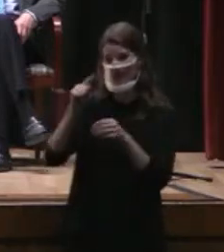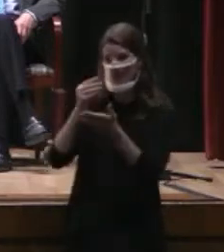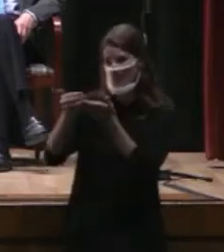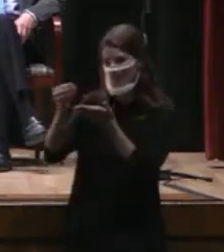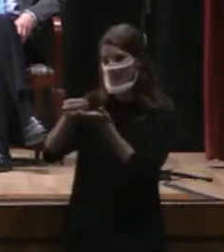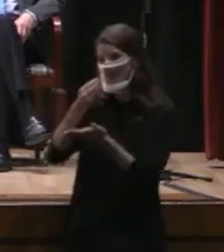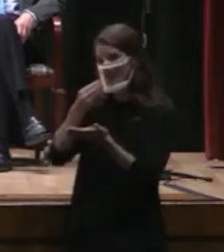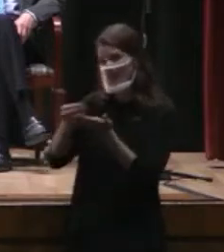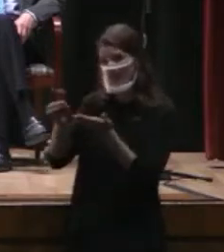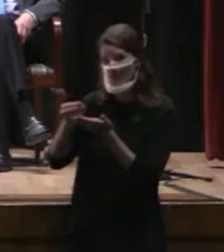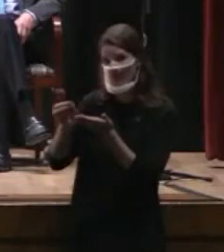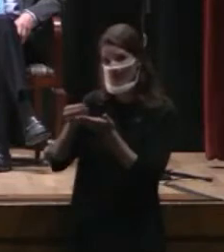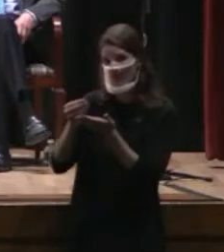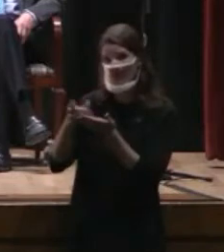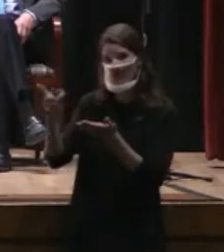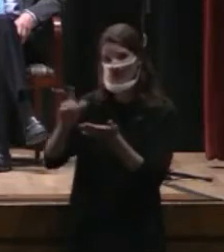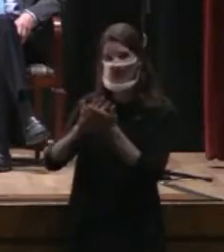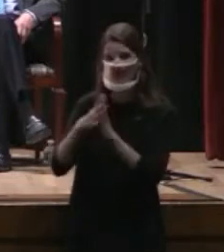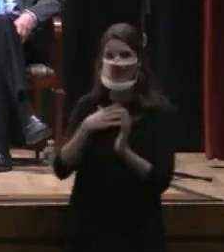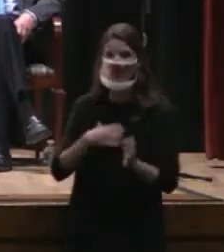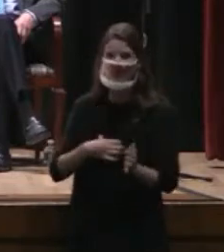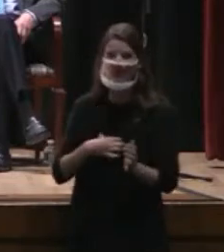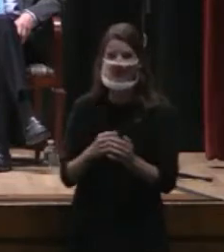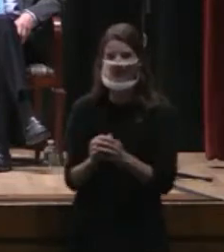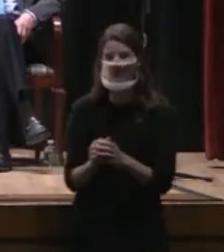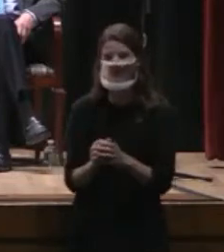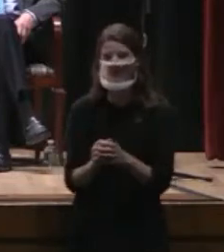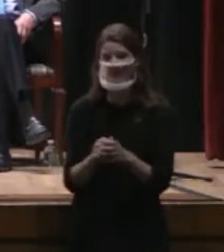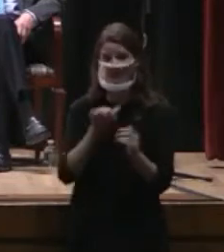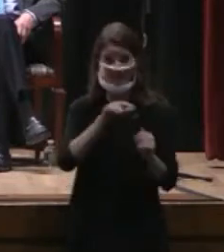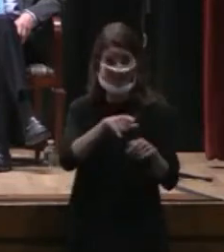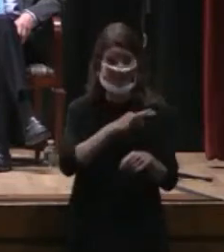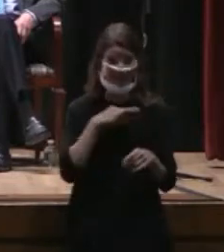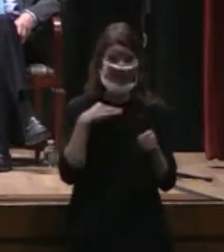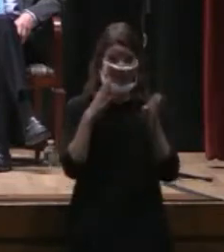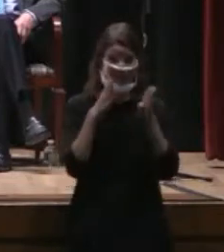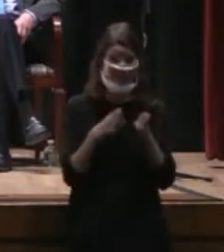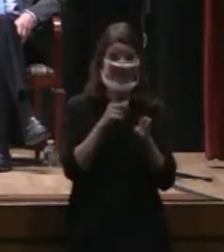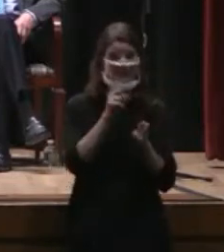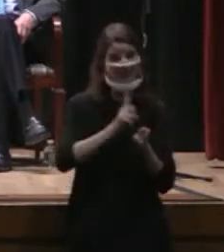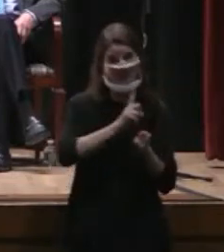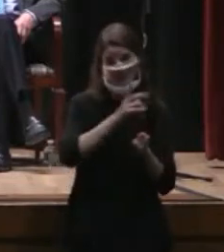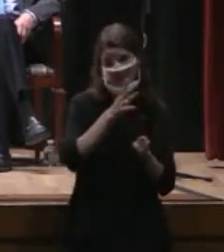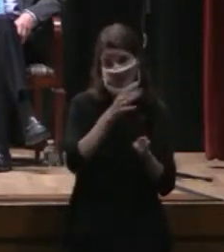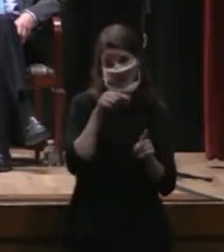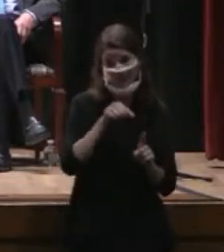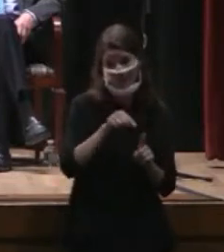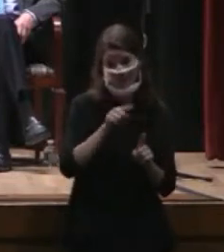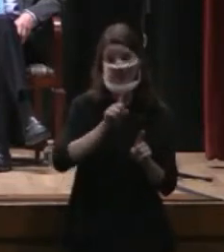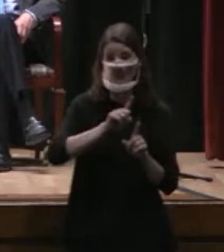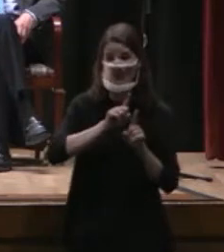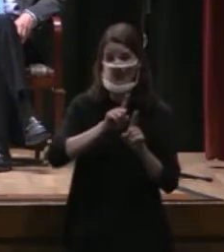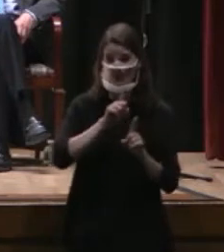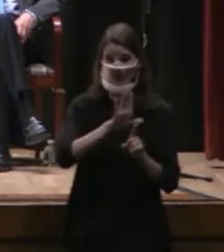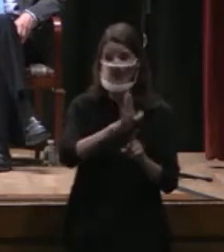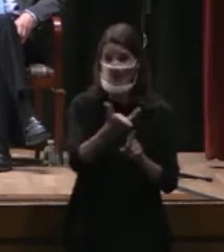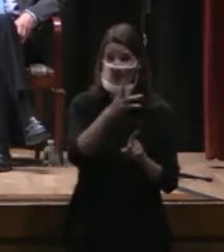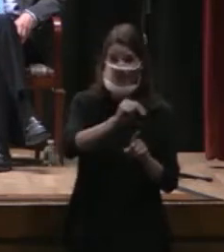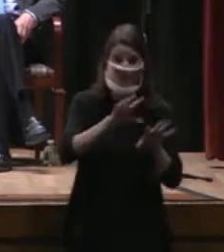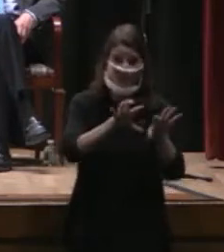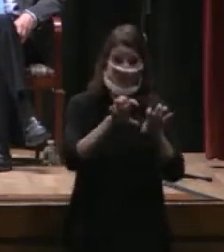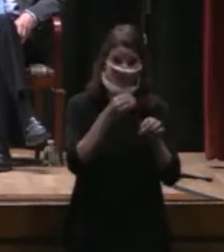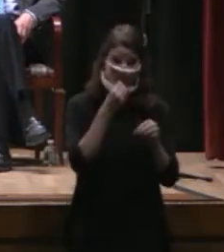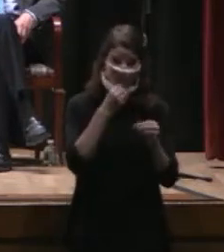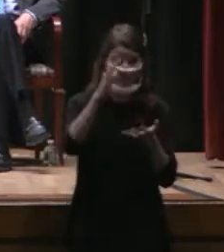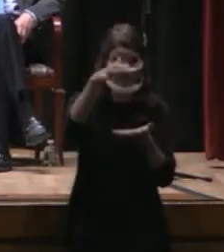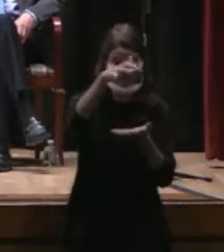food and that she was going hungry. This staff member, a single mom, went to her own freezer